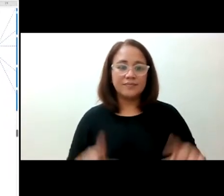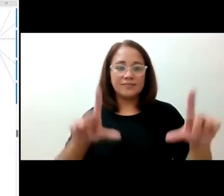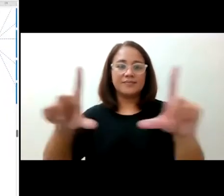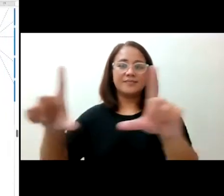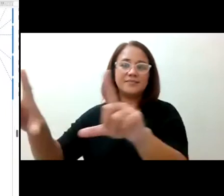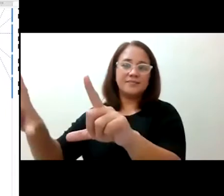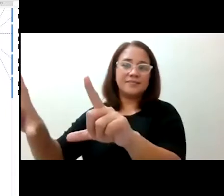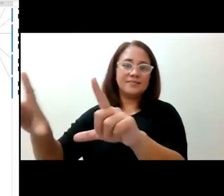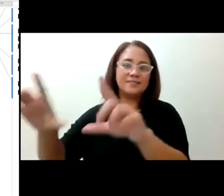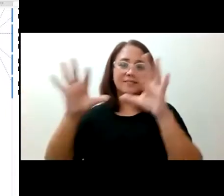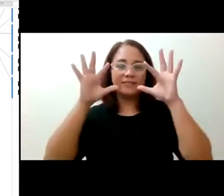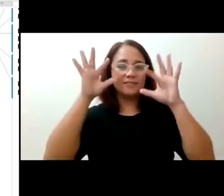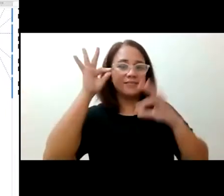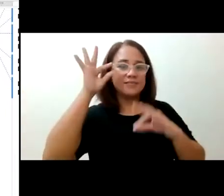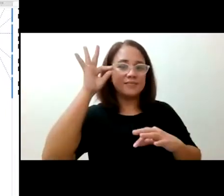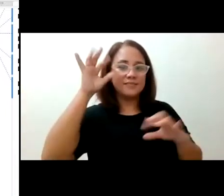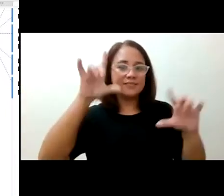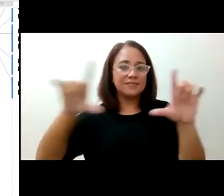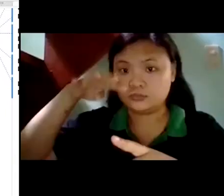Okay, just wait for the spotlight.